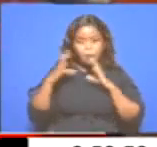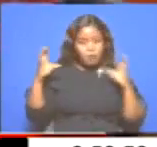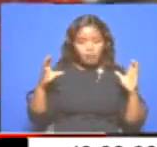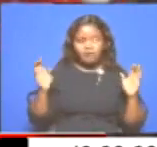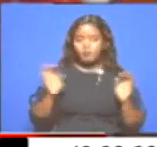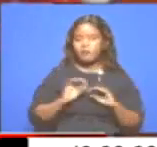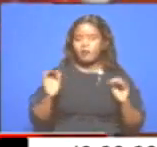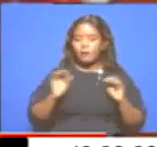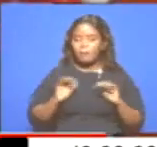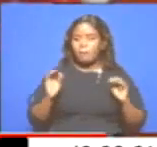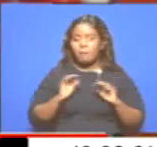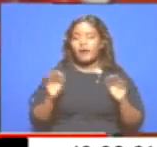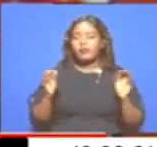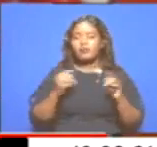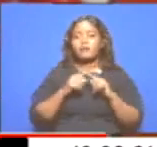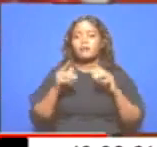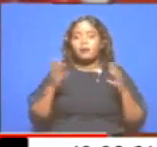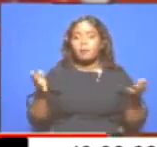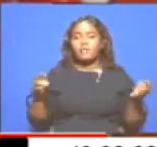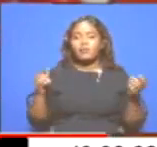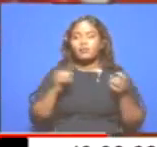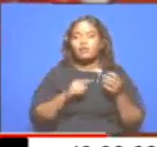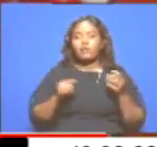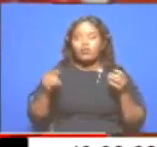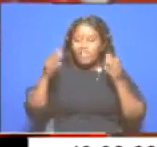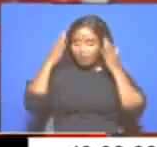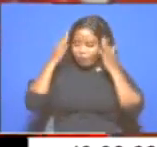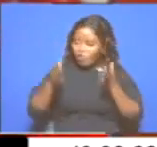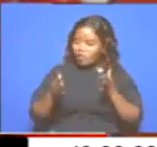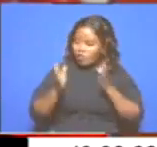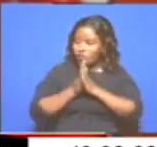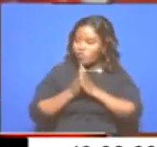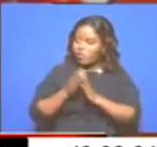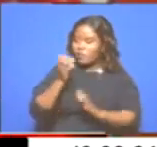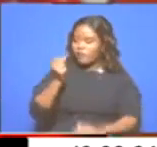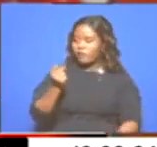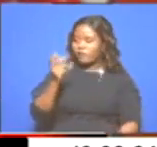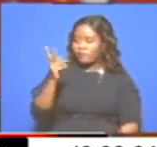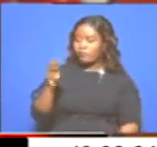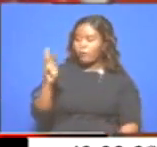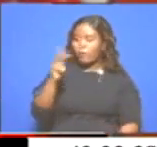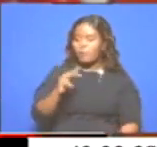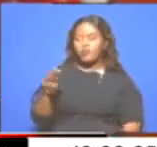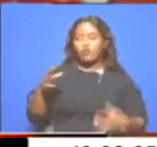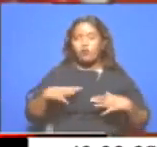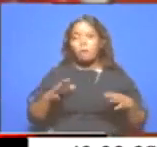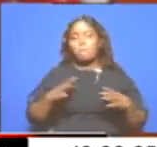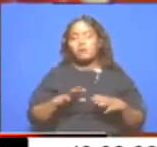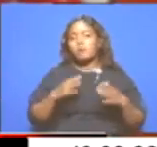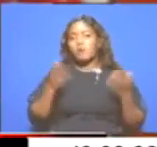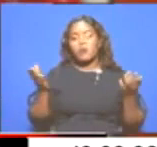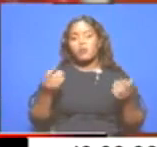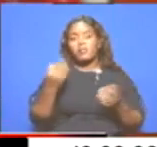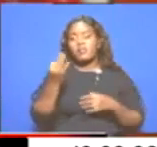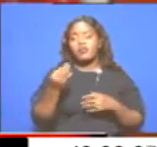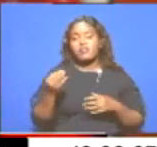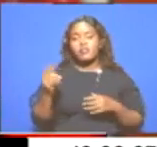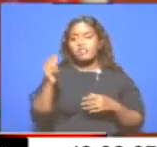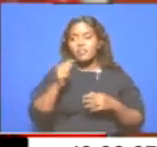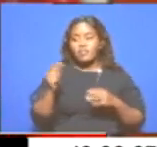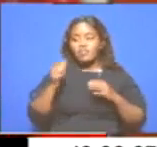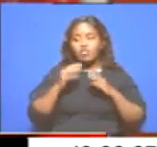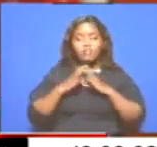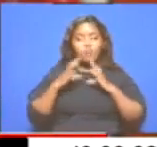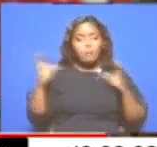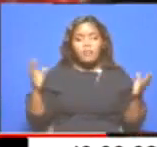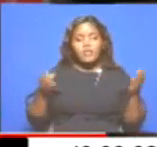at 54 million people in the GCC. We're looking at a $3.5 trillion economy, which is bigger than the size of the entire